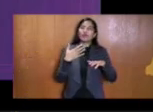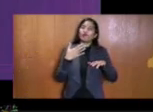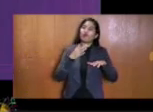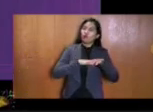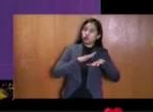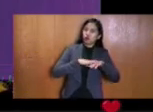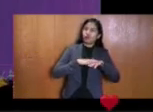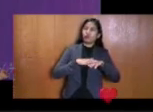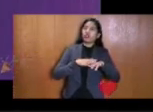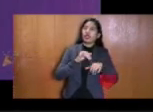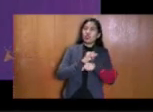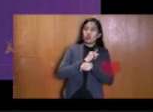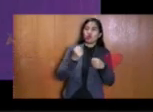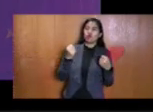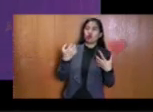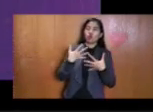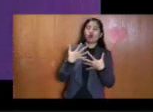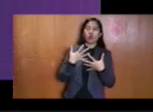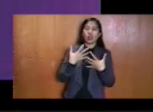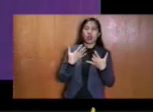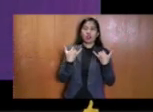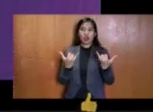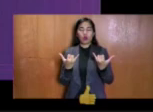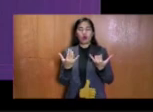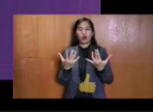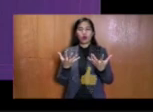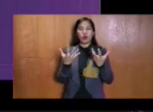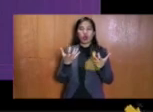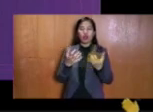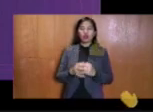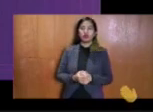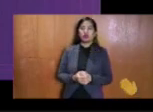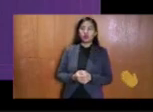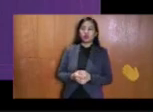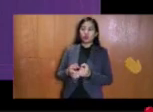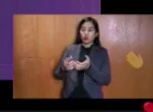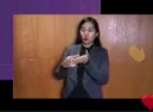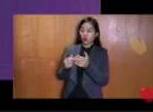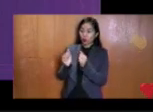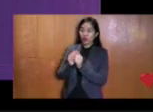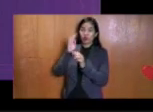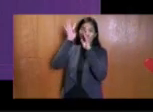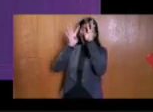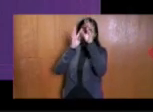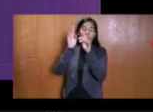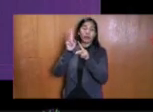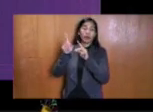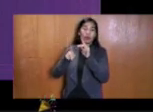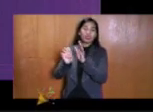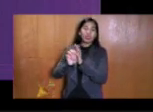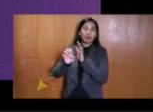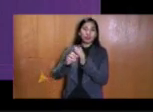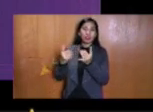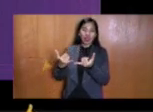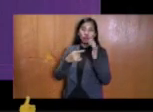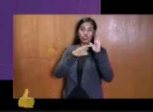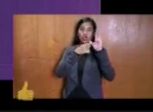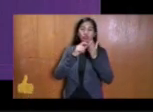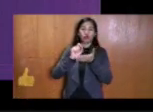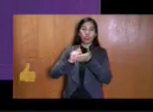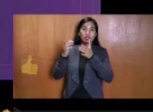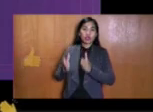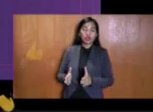that's how you would want to talk to the writers, for instance, the creatives. And when very quickly, when I speak